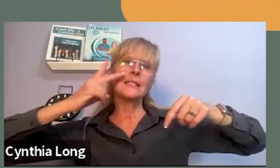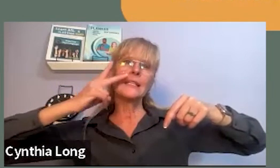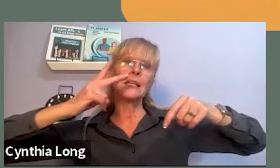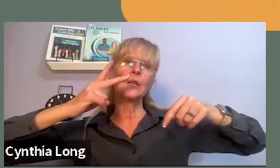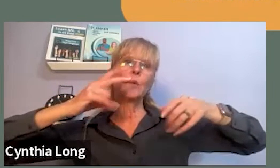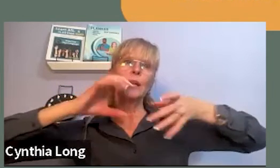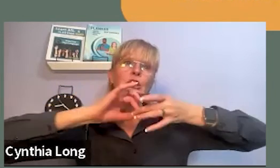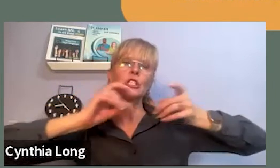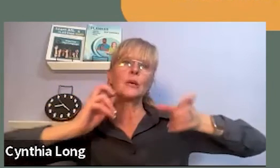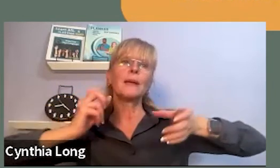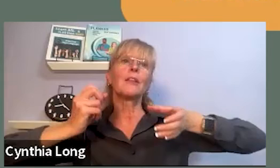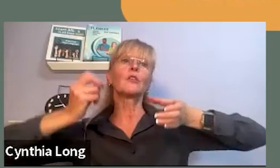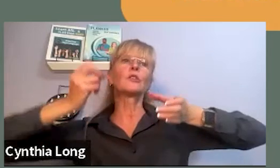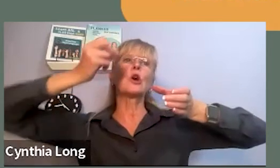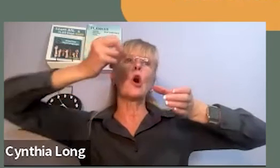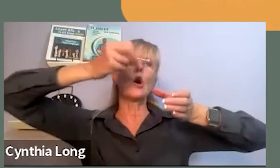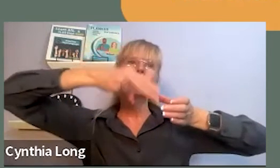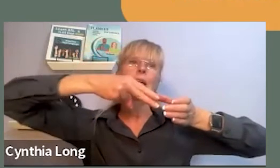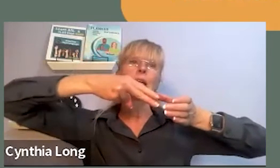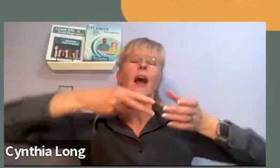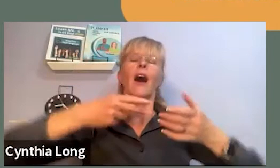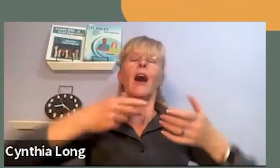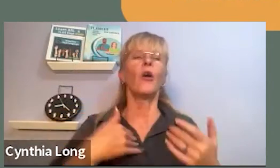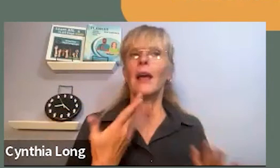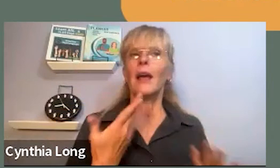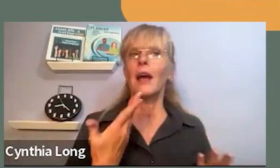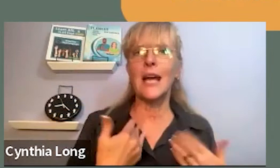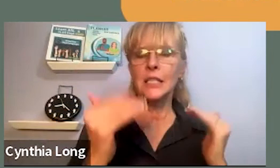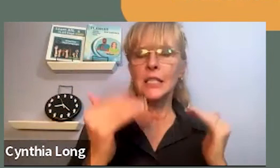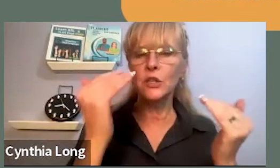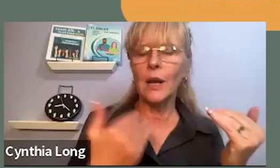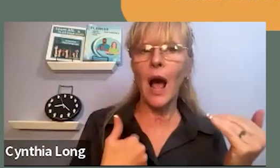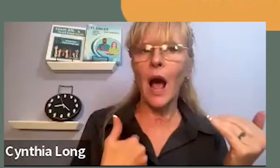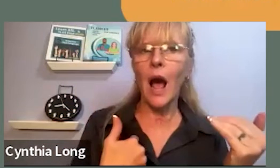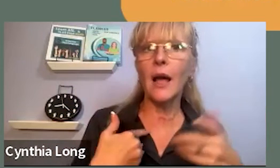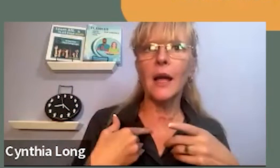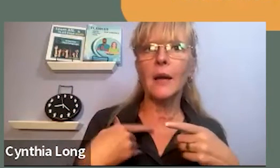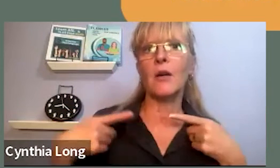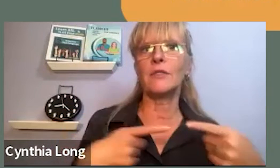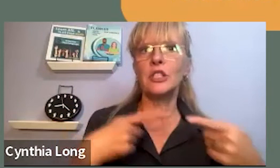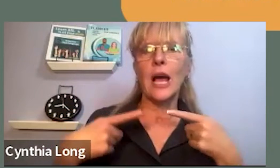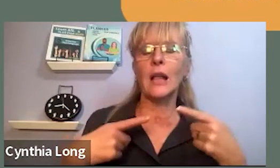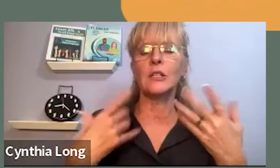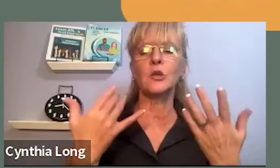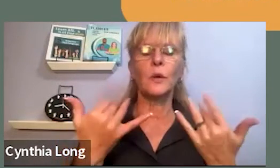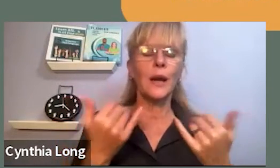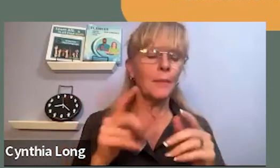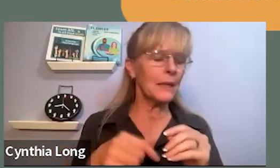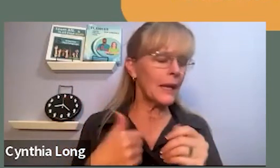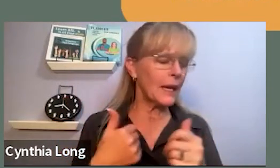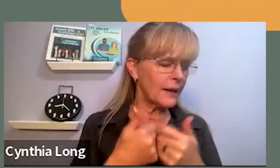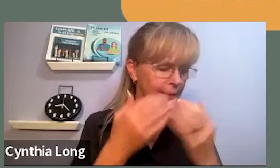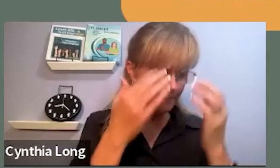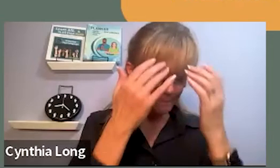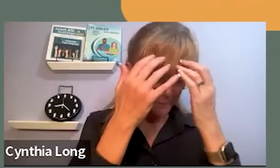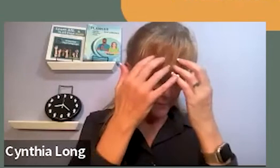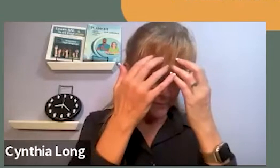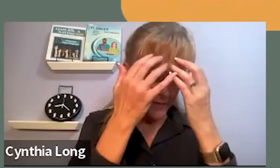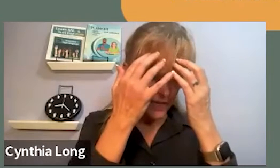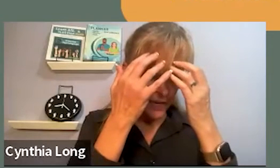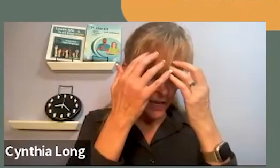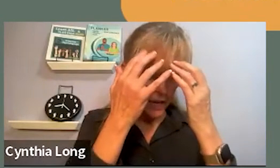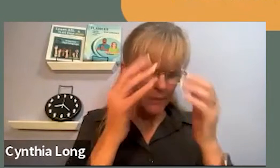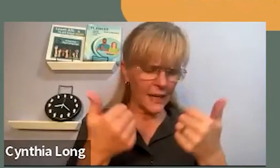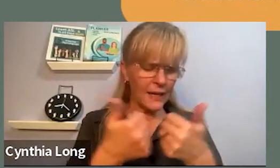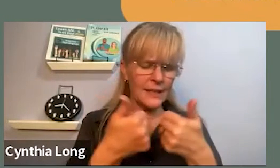distance and see the relationship in their tossing. Oh my gosh, as an adult, I am often challenged when I play